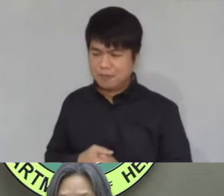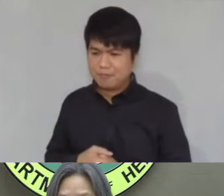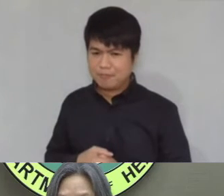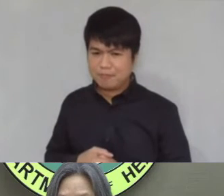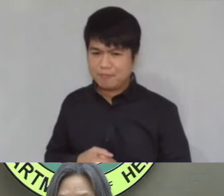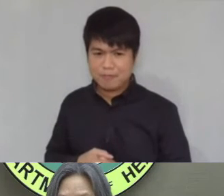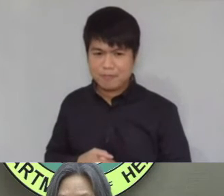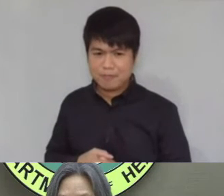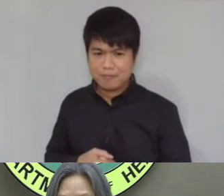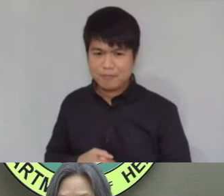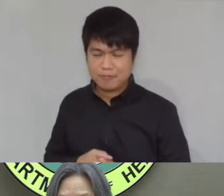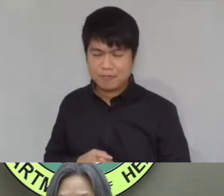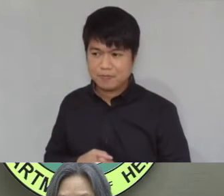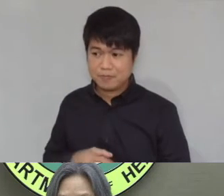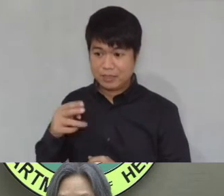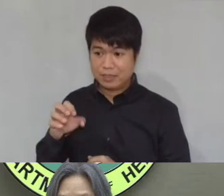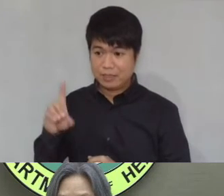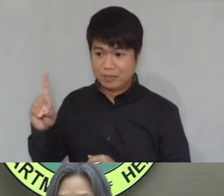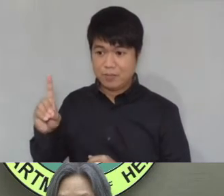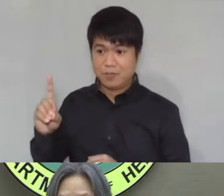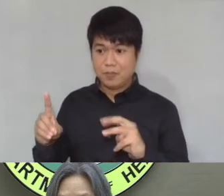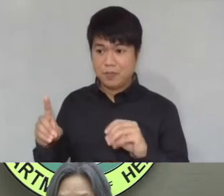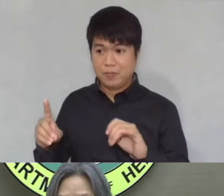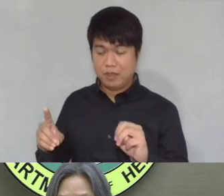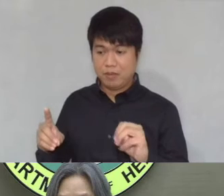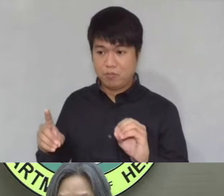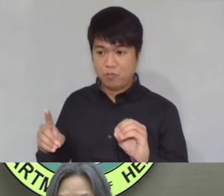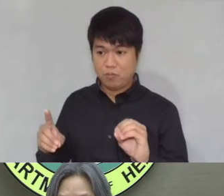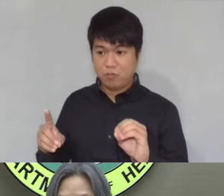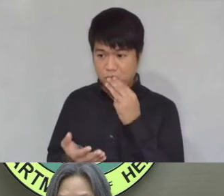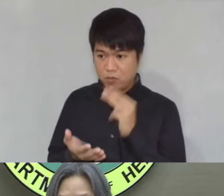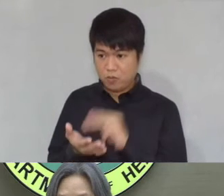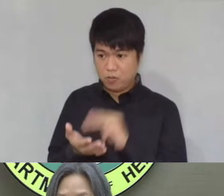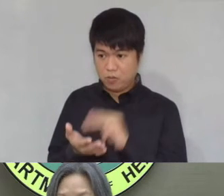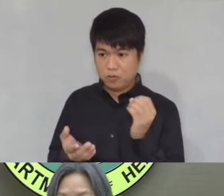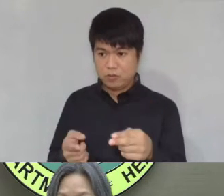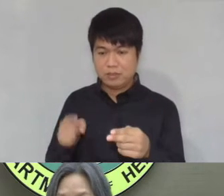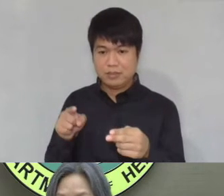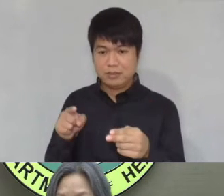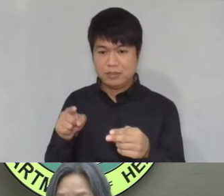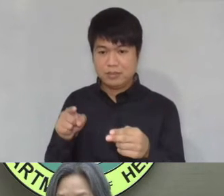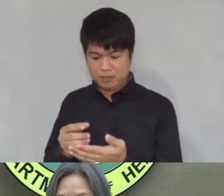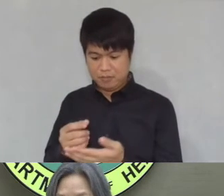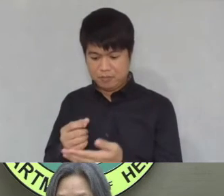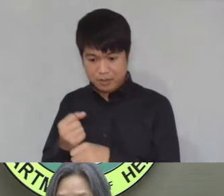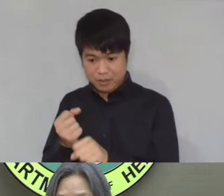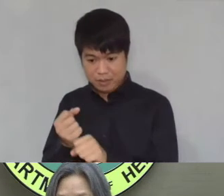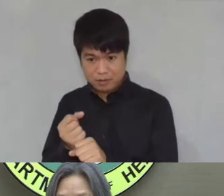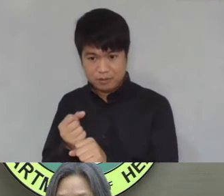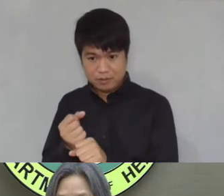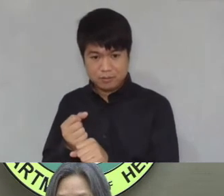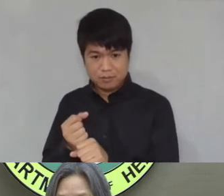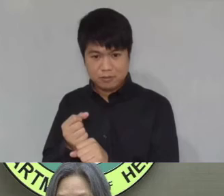Even before the pandemic, there was a SHED memorandum order that defined outcomes-based